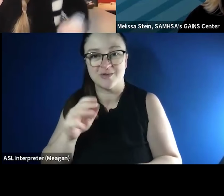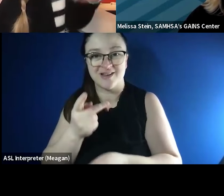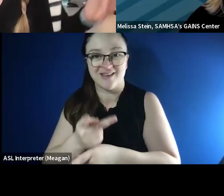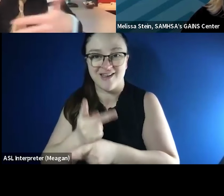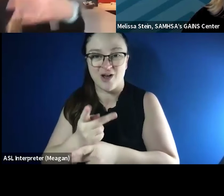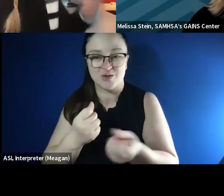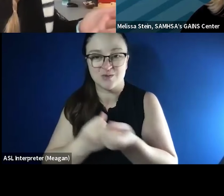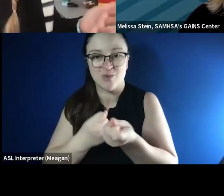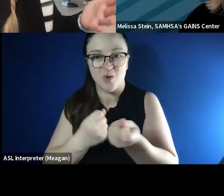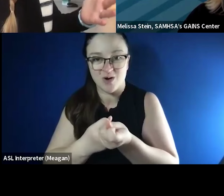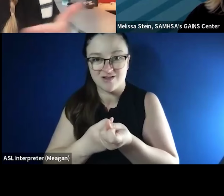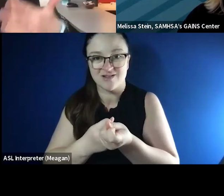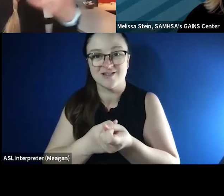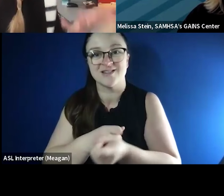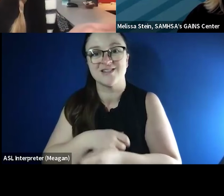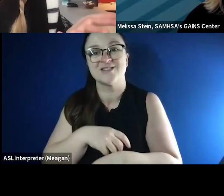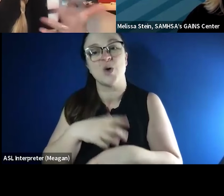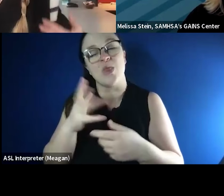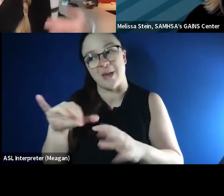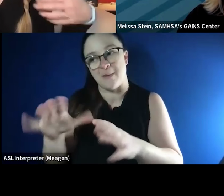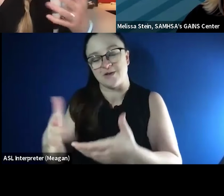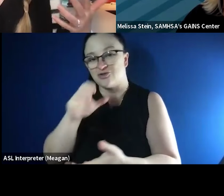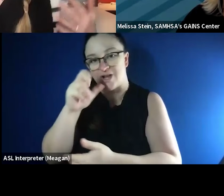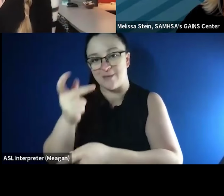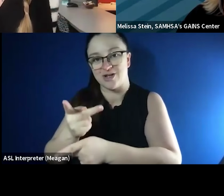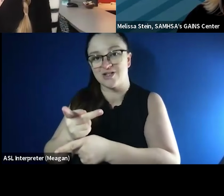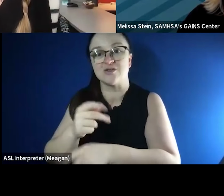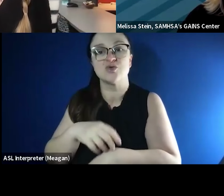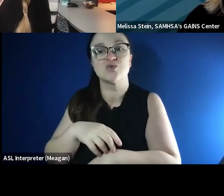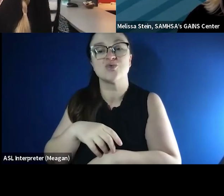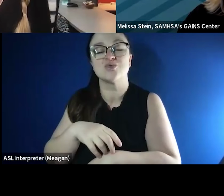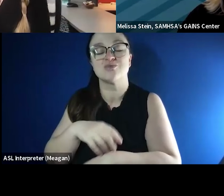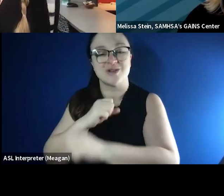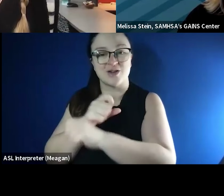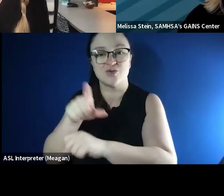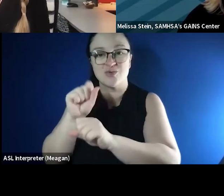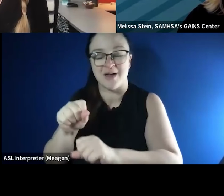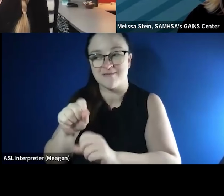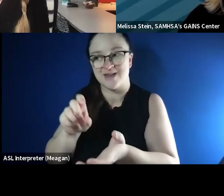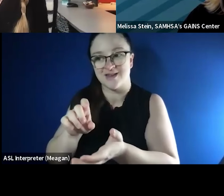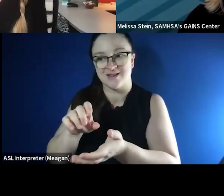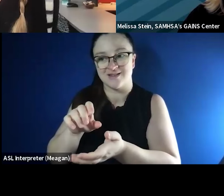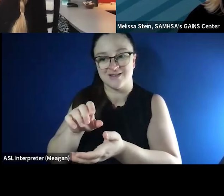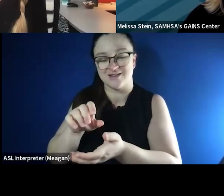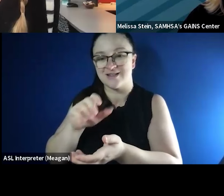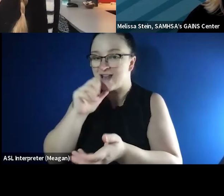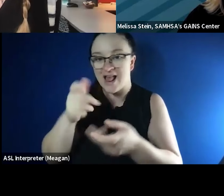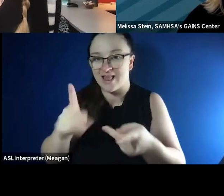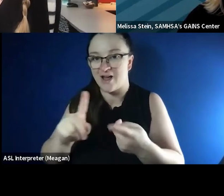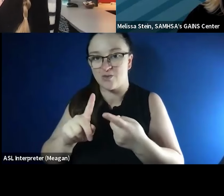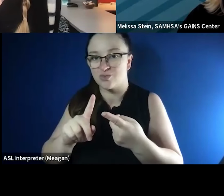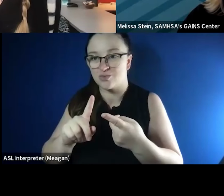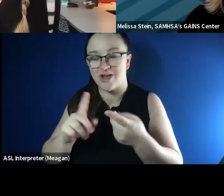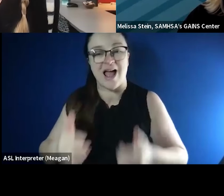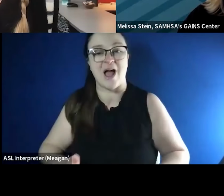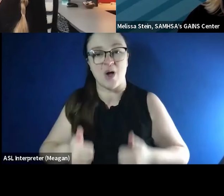fact, it's a population that's not protected. You can be barred from housing based on a previous felony conviction, regardless of the offense. So